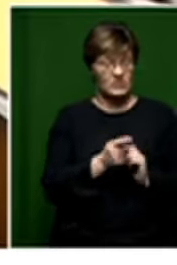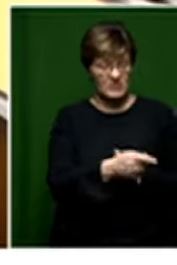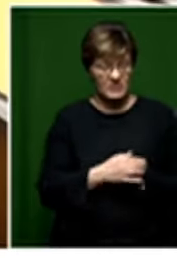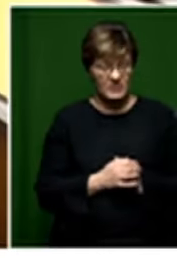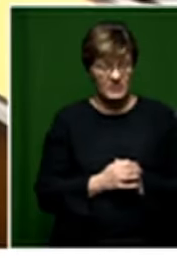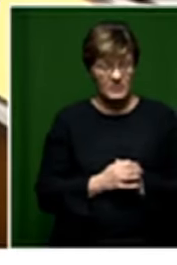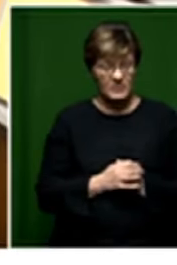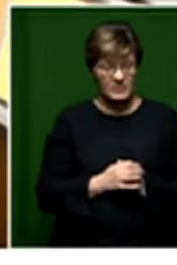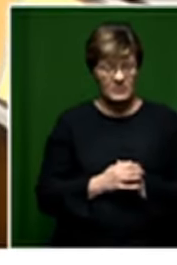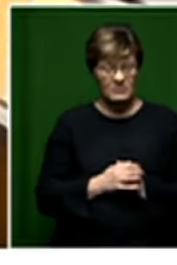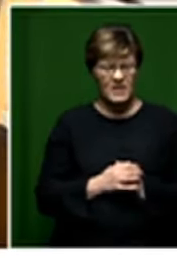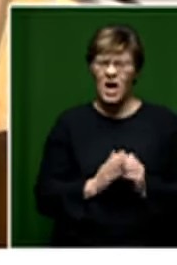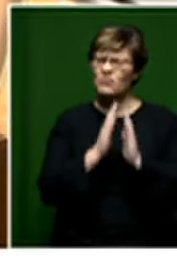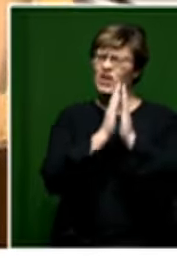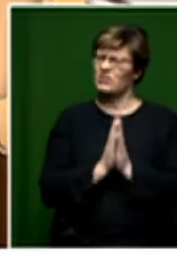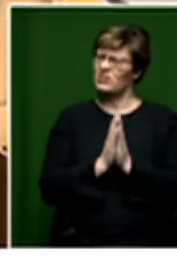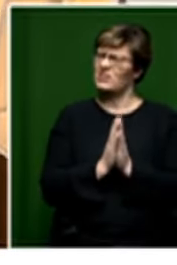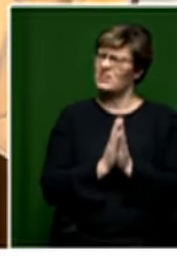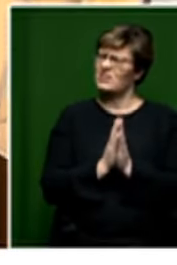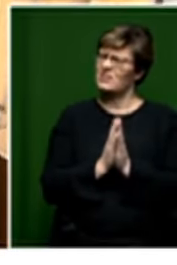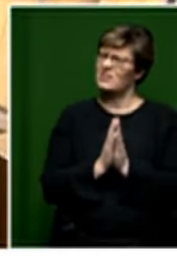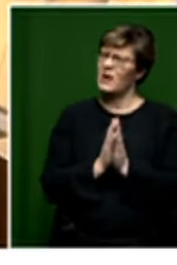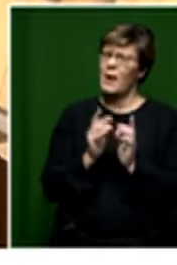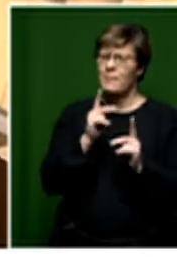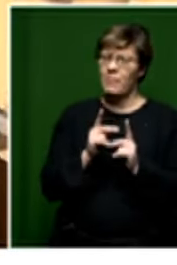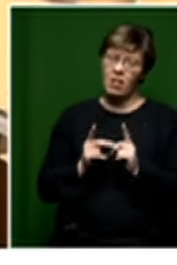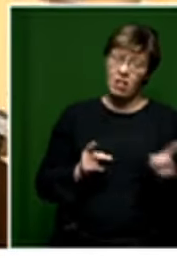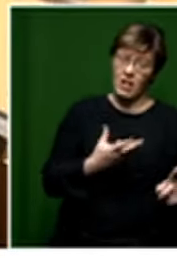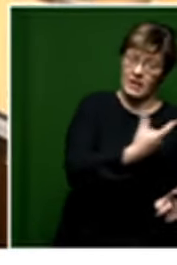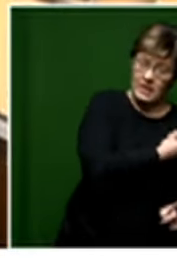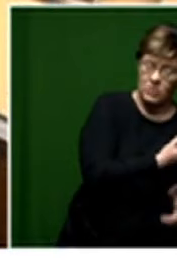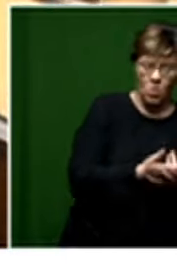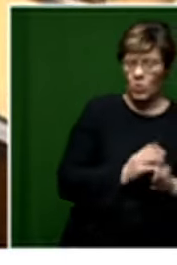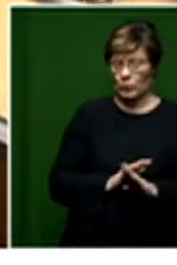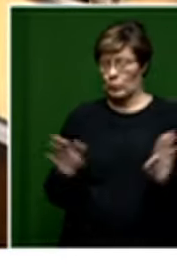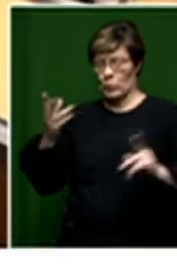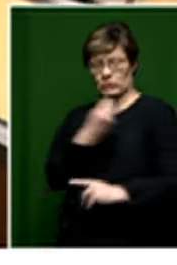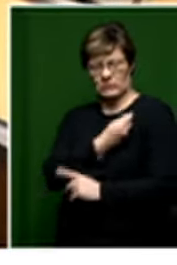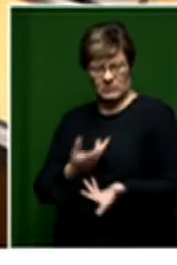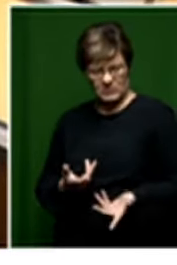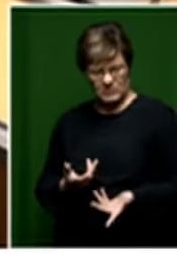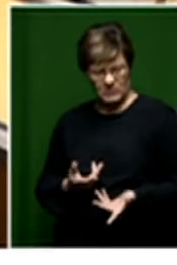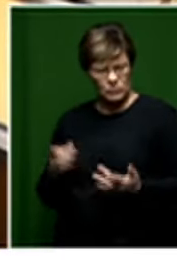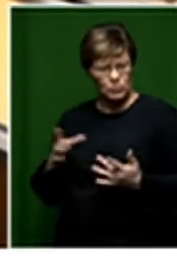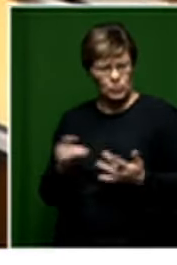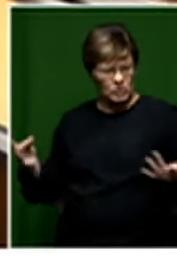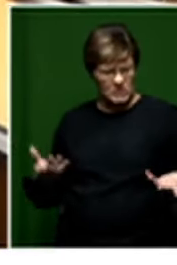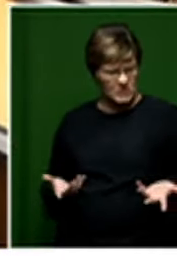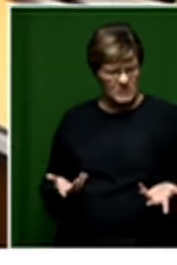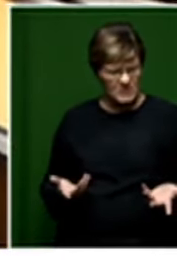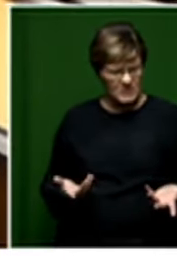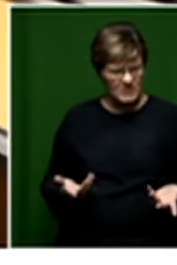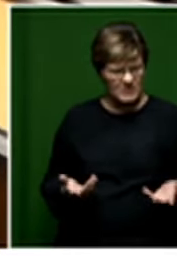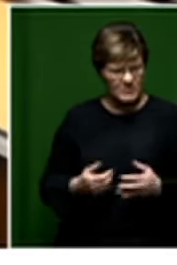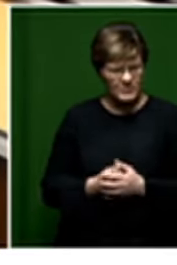But how is religion actually swaying people in terms of the choices they make to either